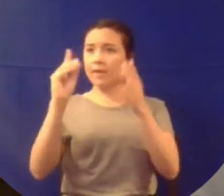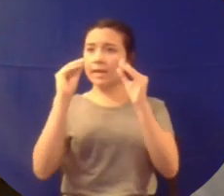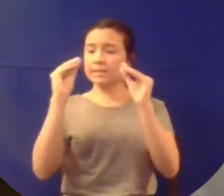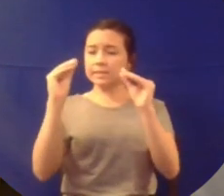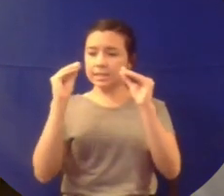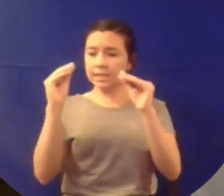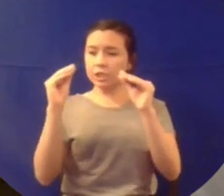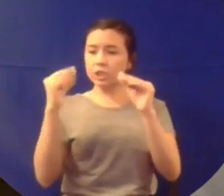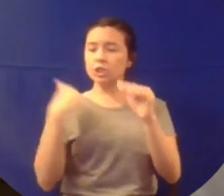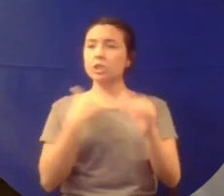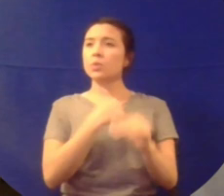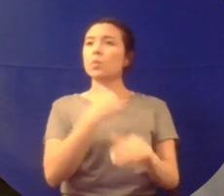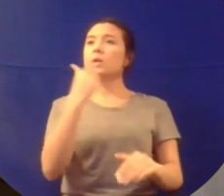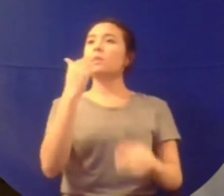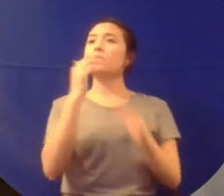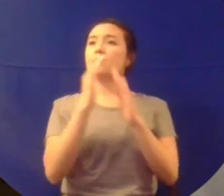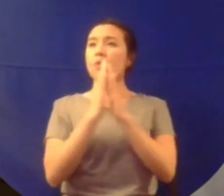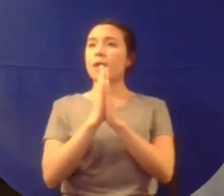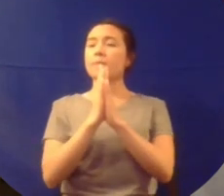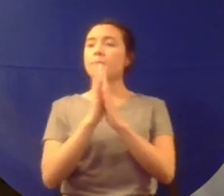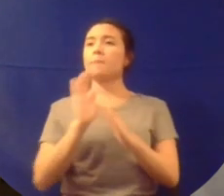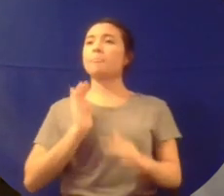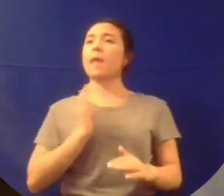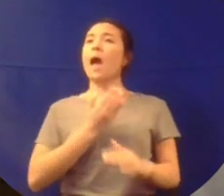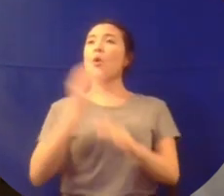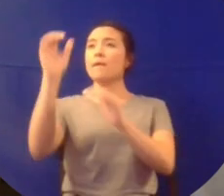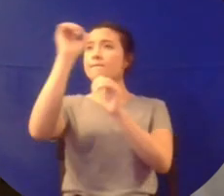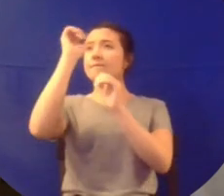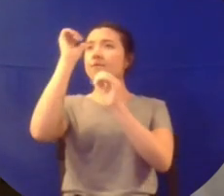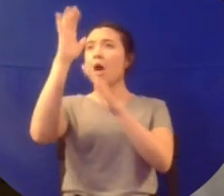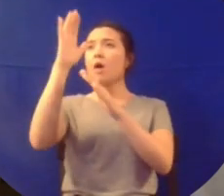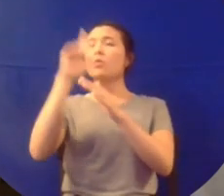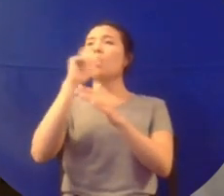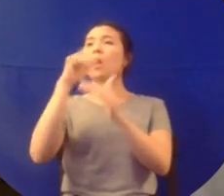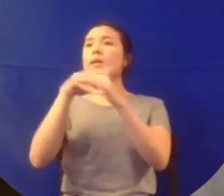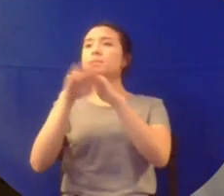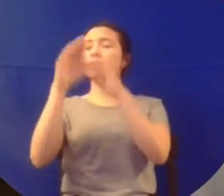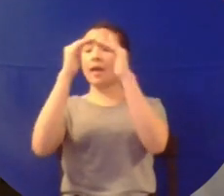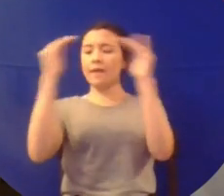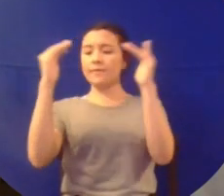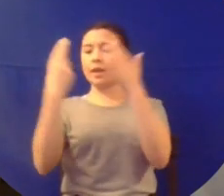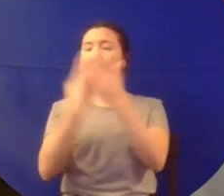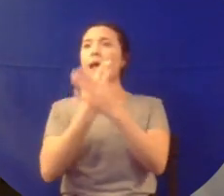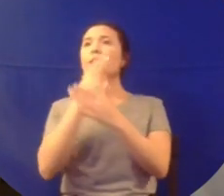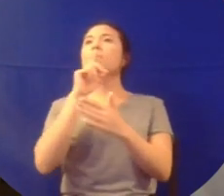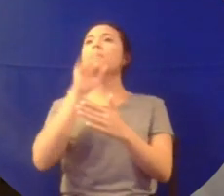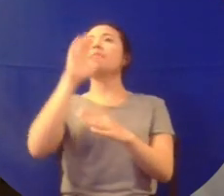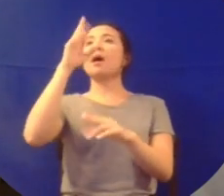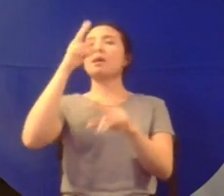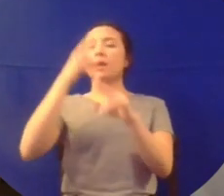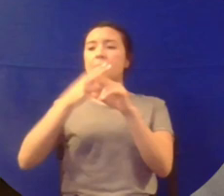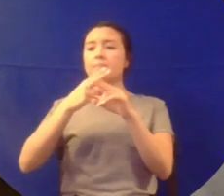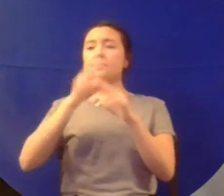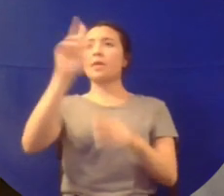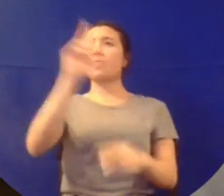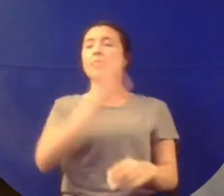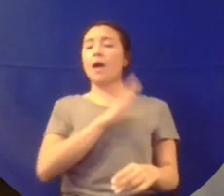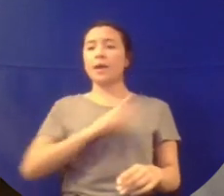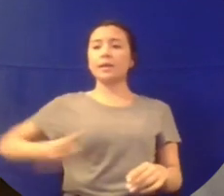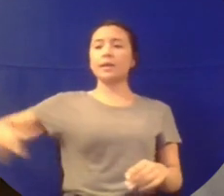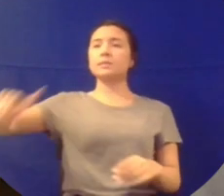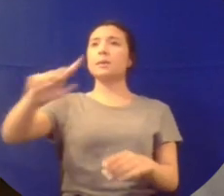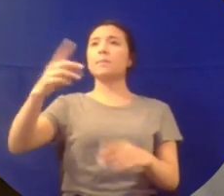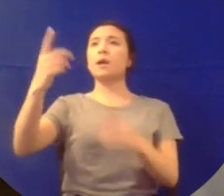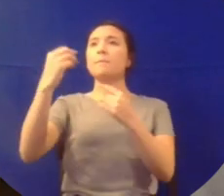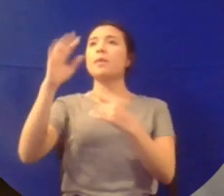At the Savior's command, informed by divine teaching, we dare to pray. Our Father, who art